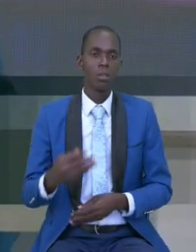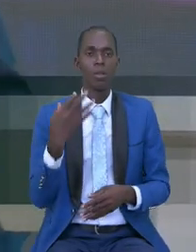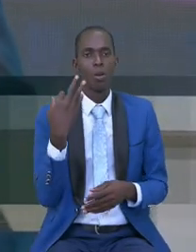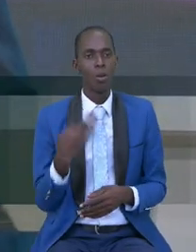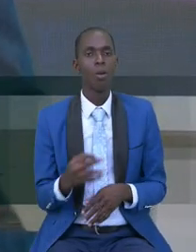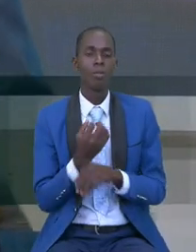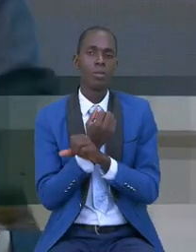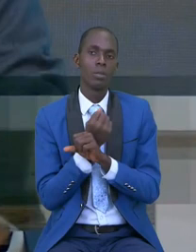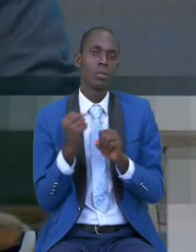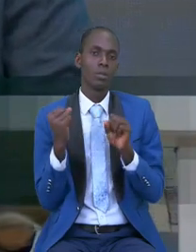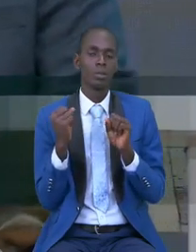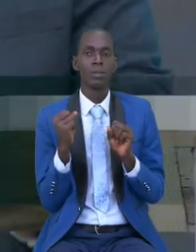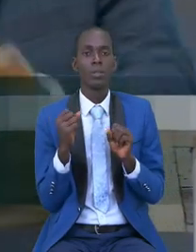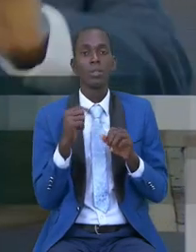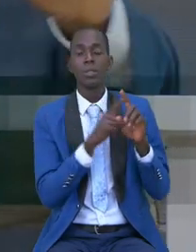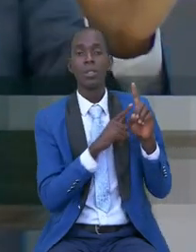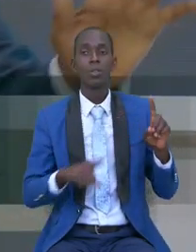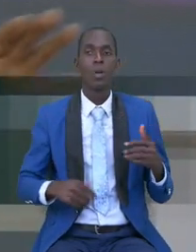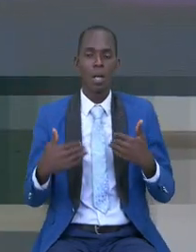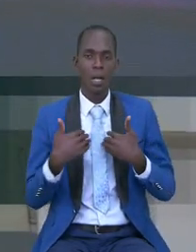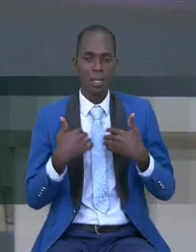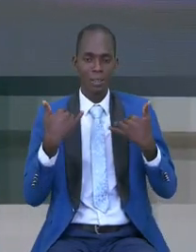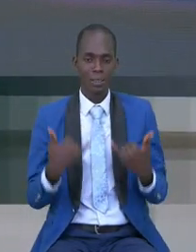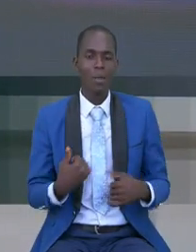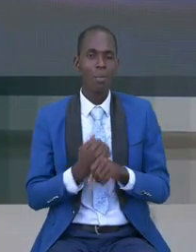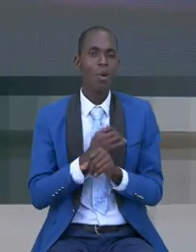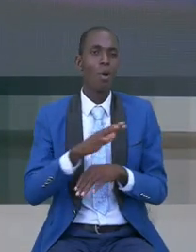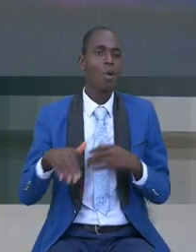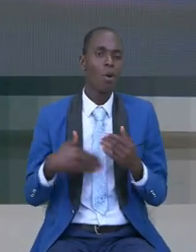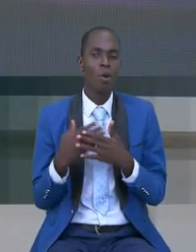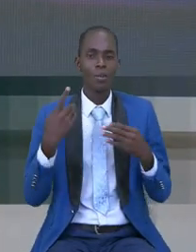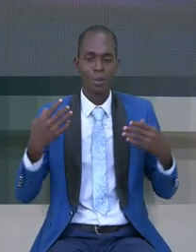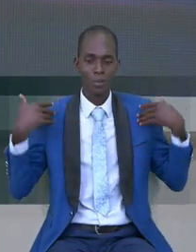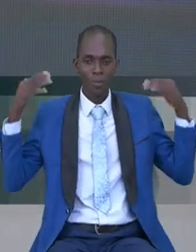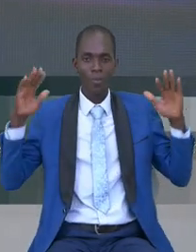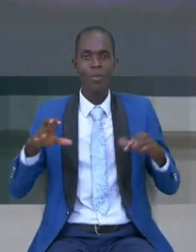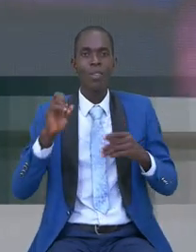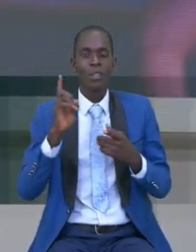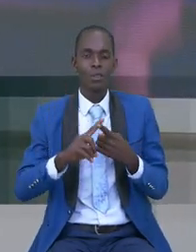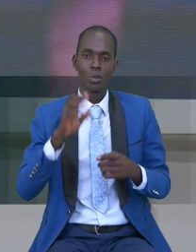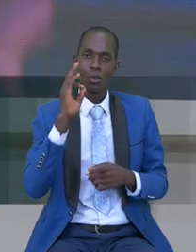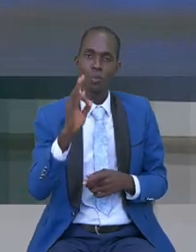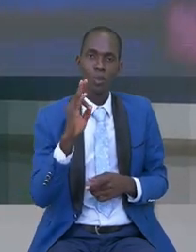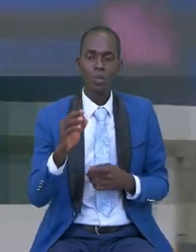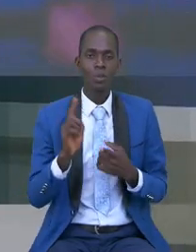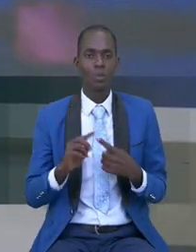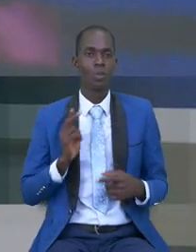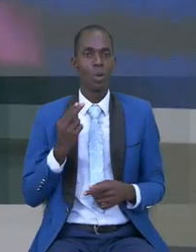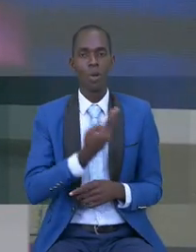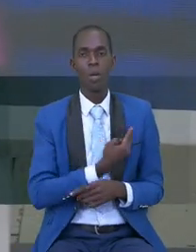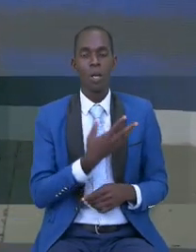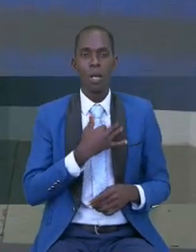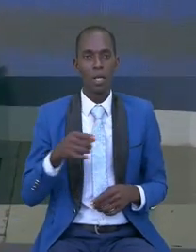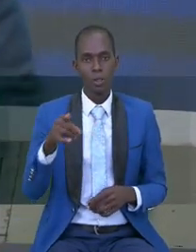salvation? The Lord has now made all those angels to minister to us, and you will not miss